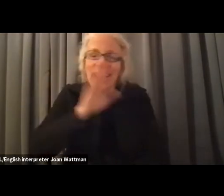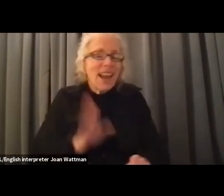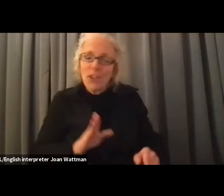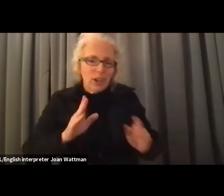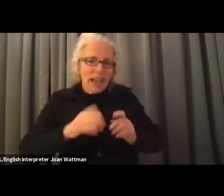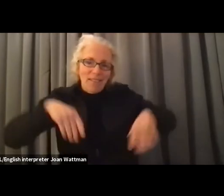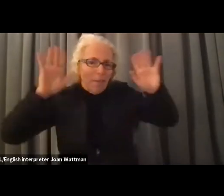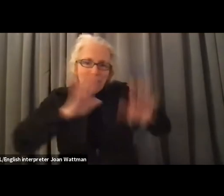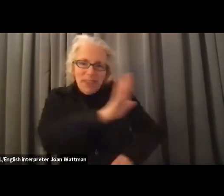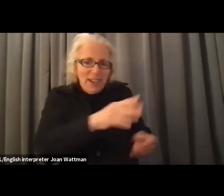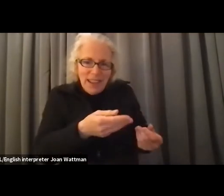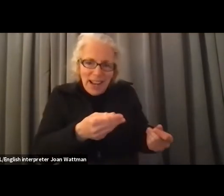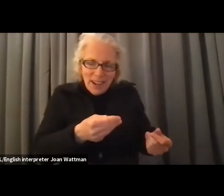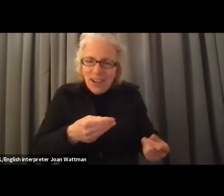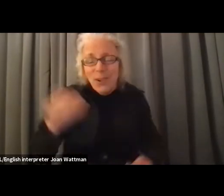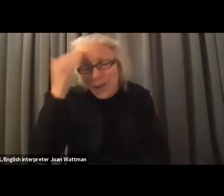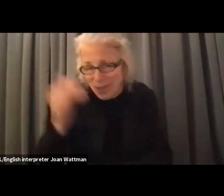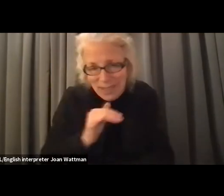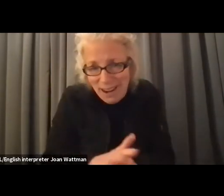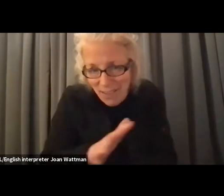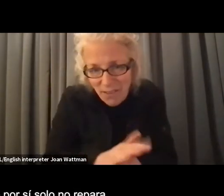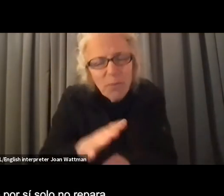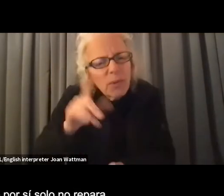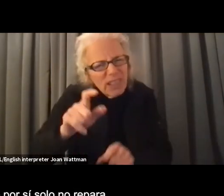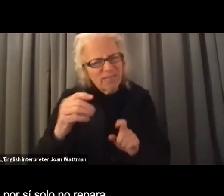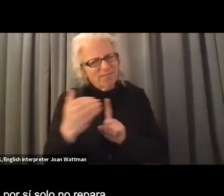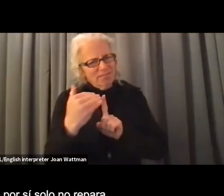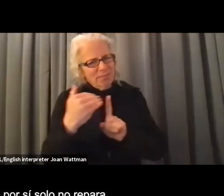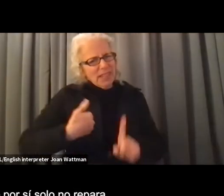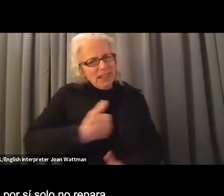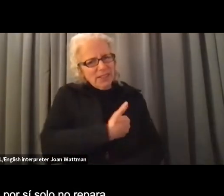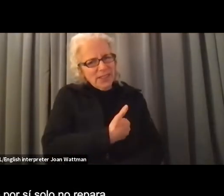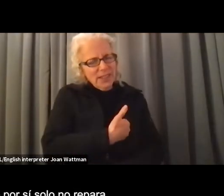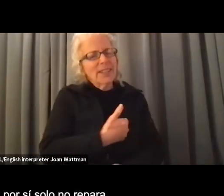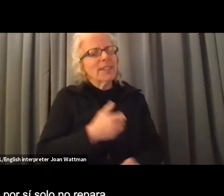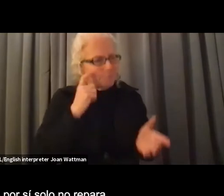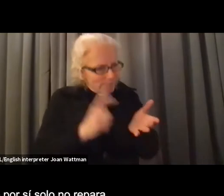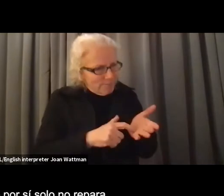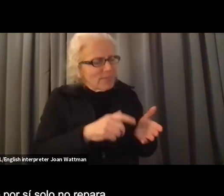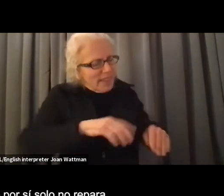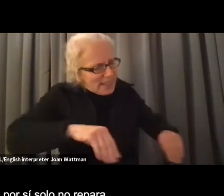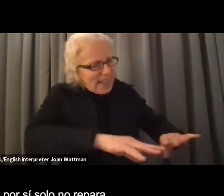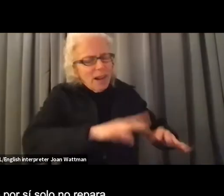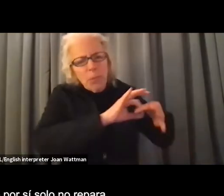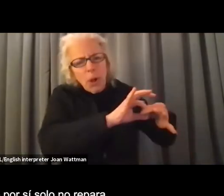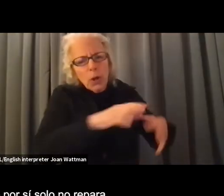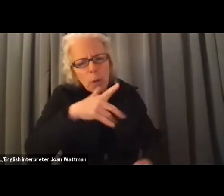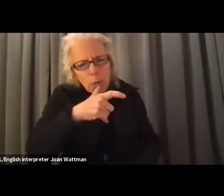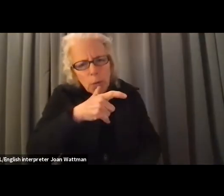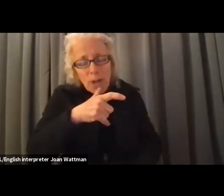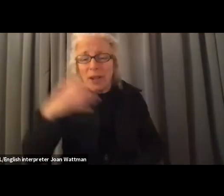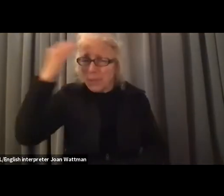and reminding ourselves about the land we occupy, and we know this act alone does not repair the damage done by